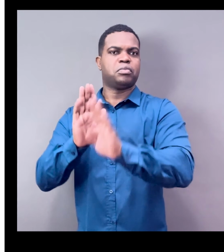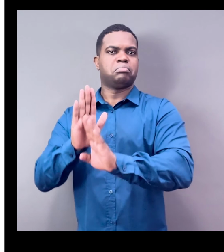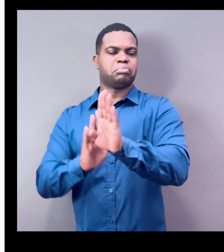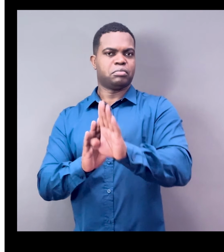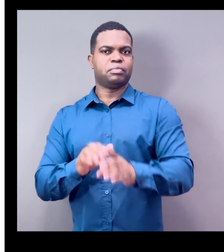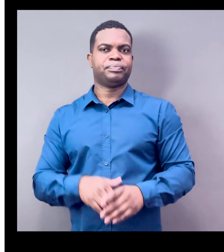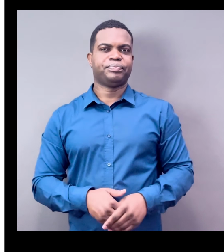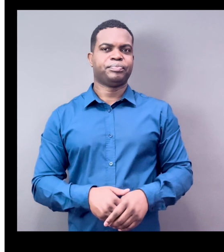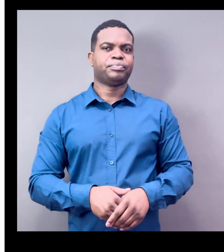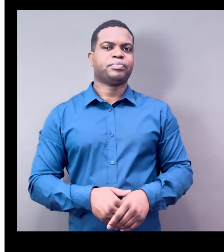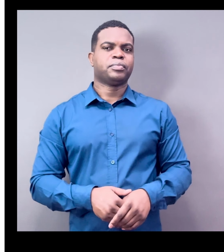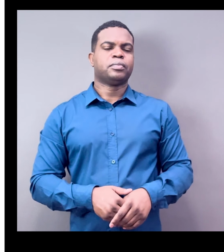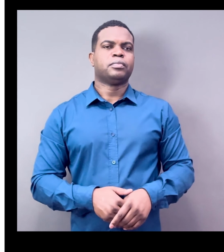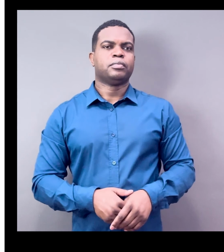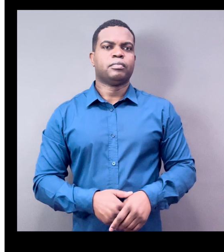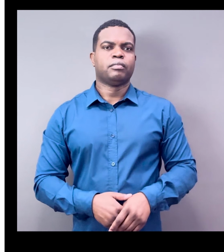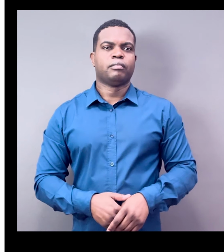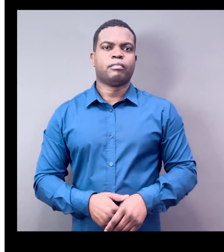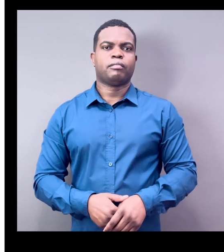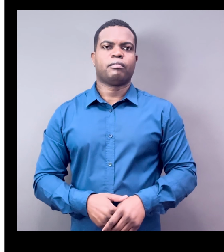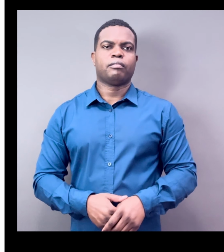effort.